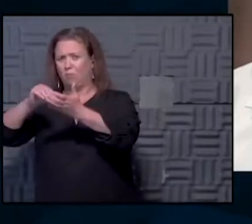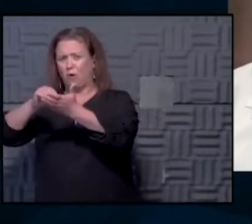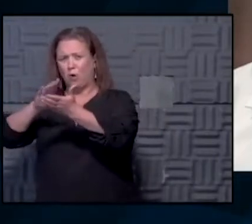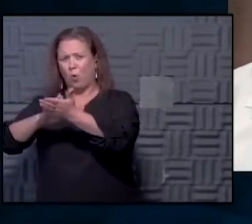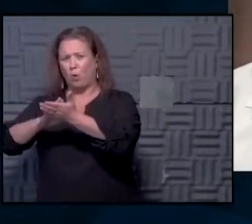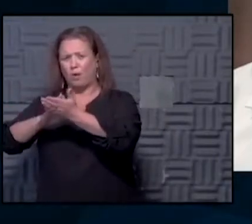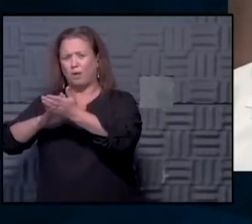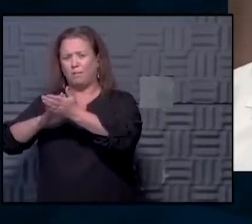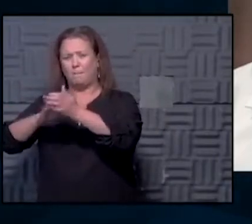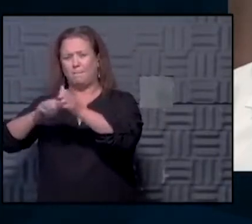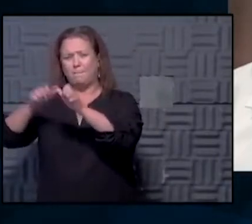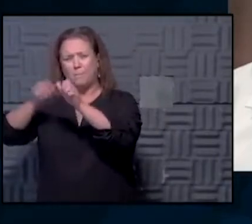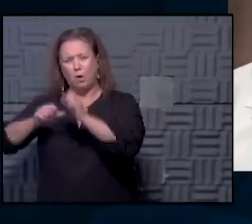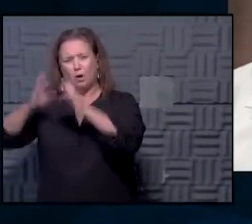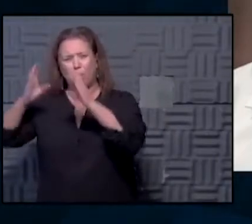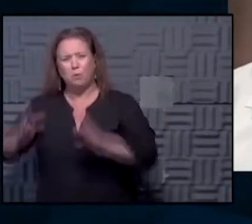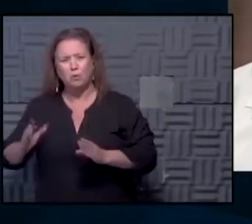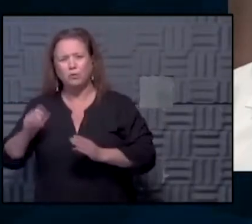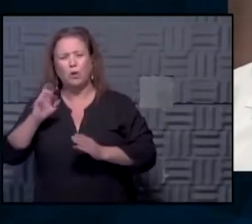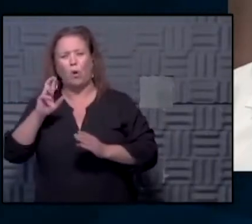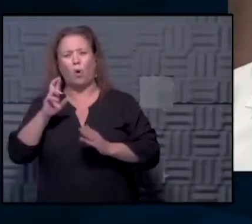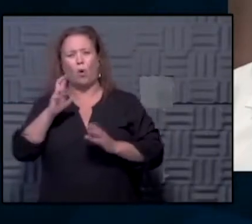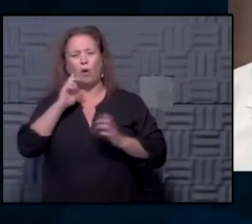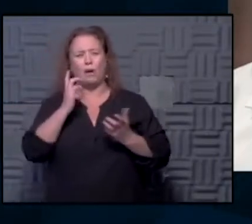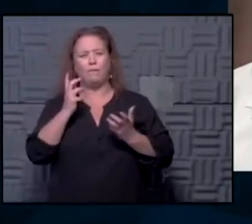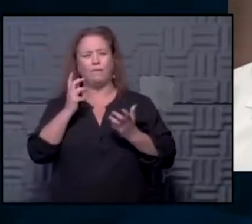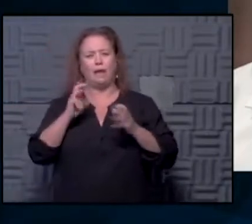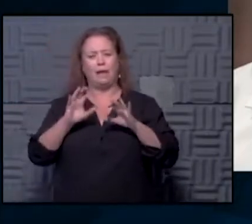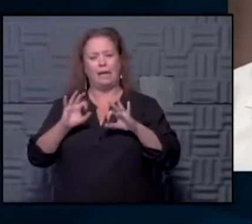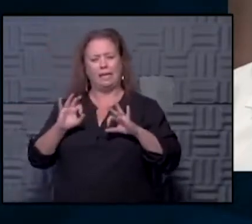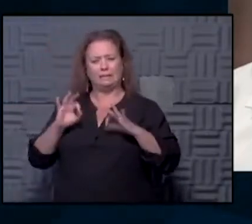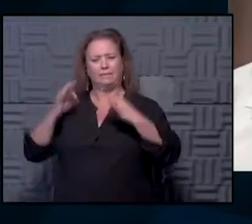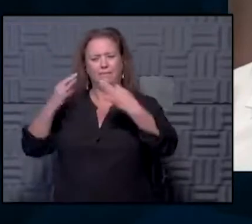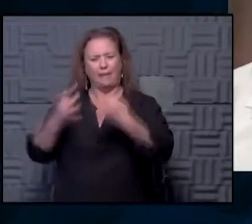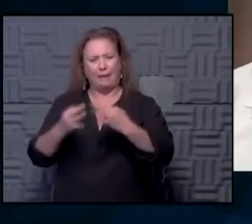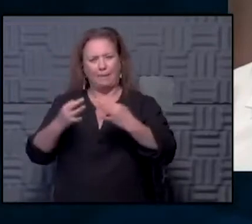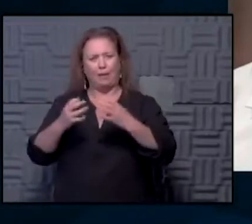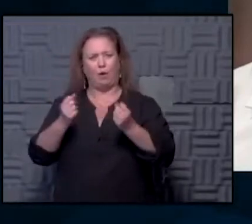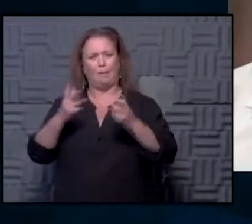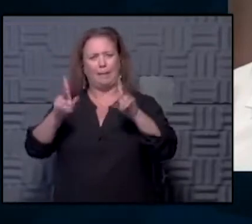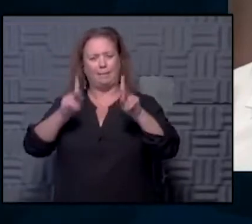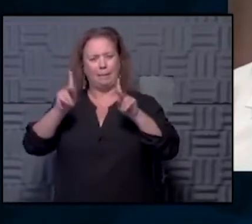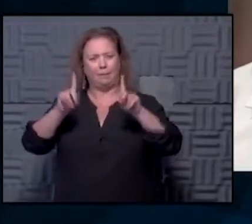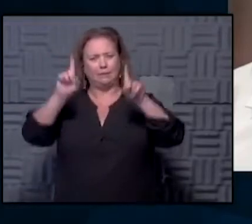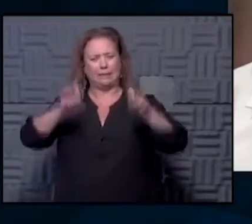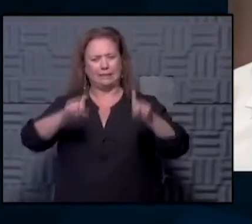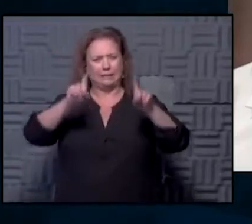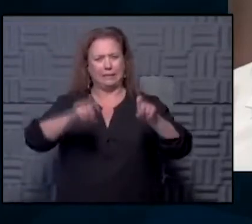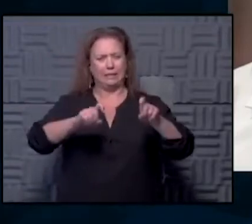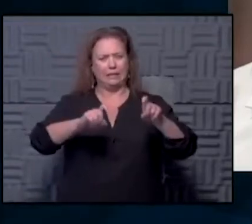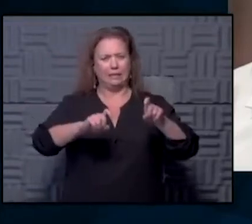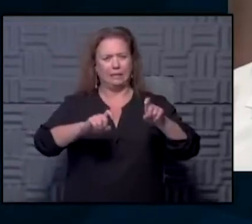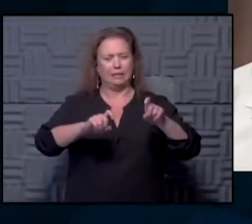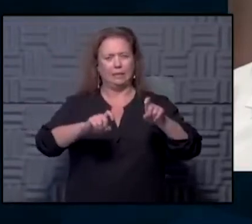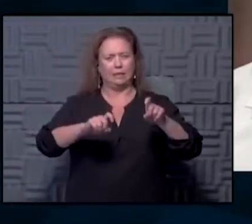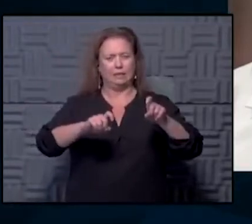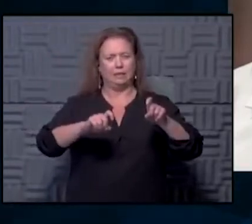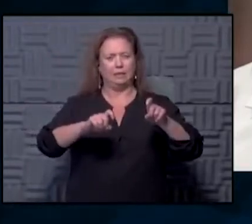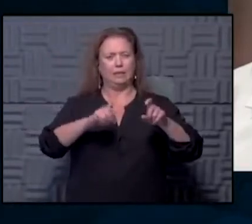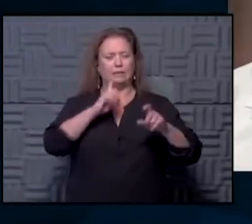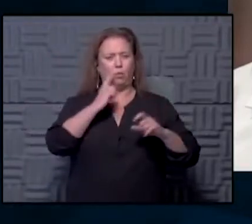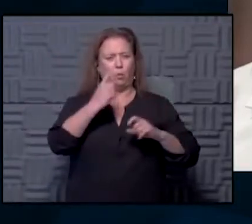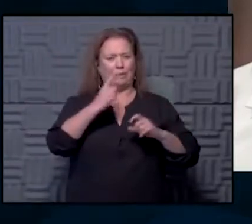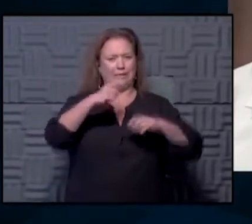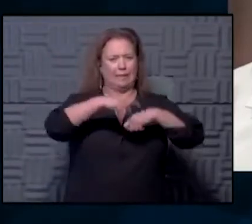individual, or people that are multiply tested counted multiple times? We count them one time. And the reason